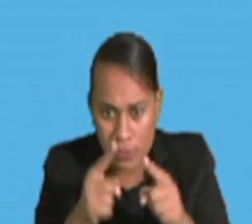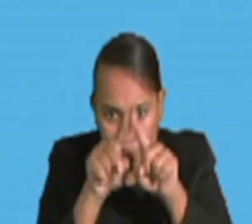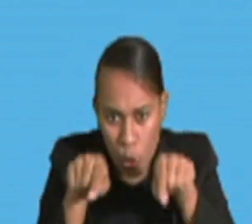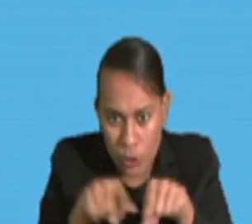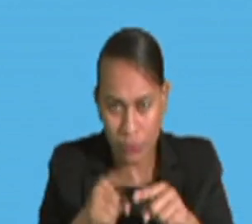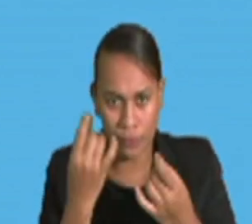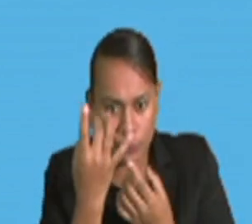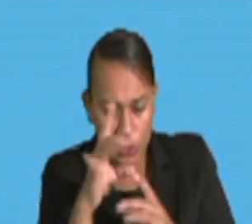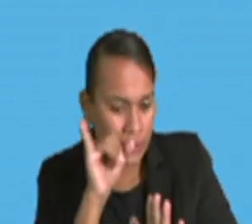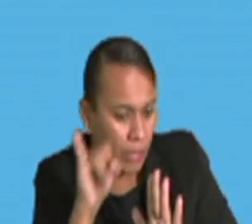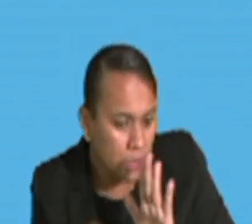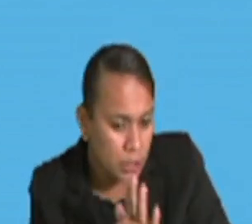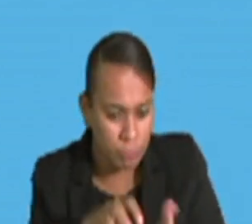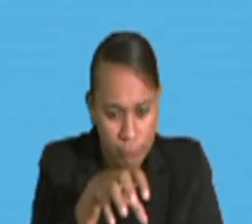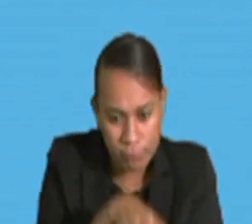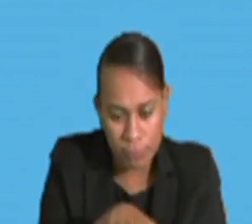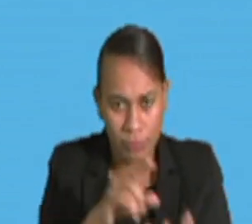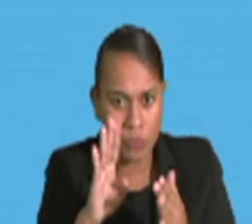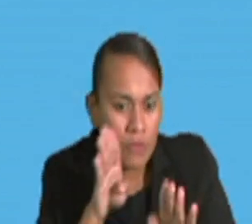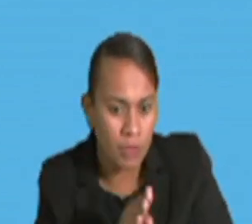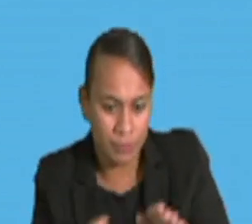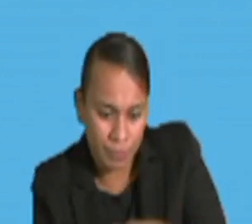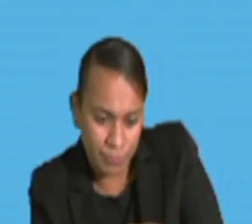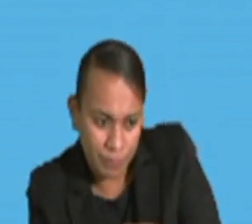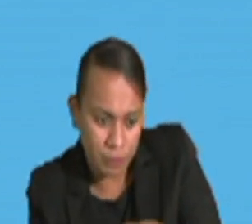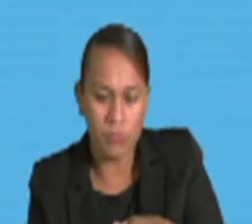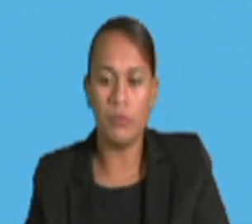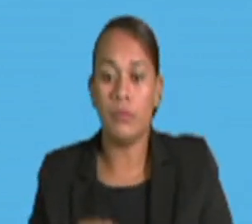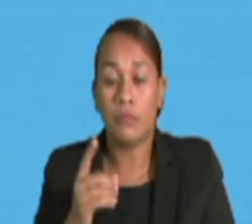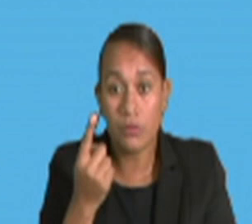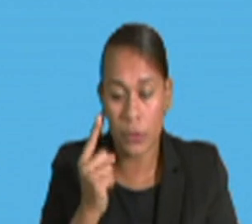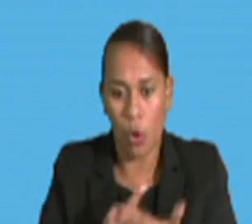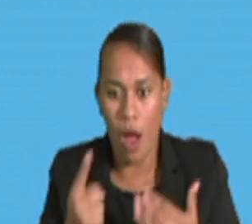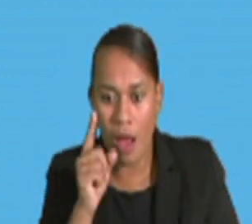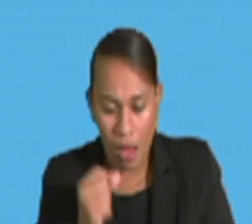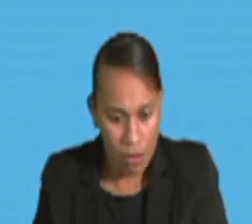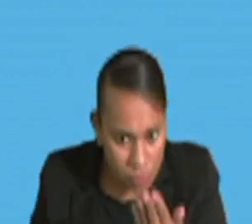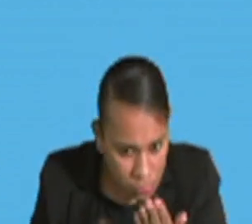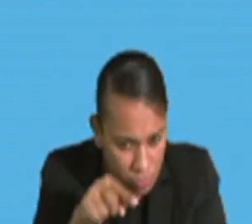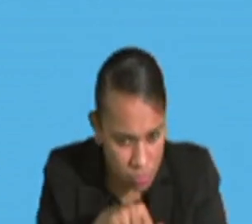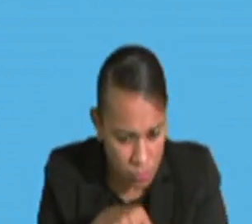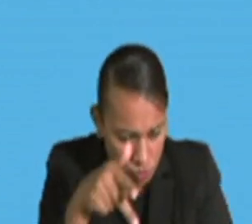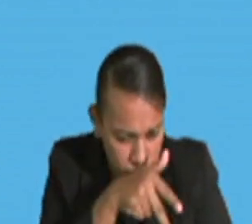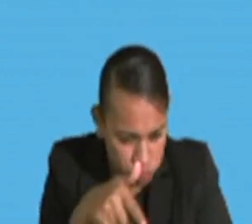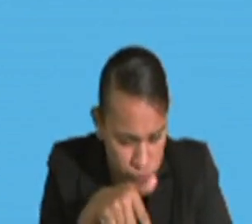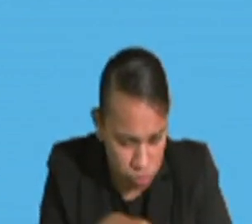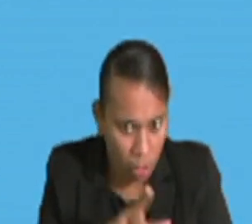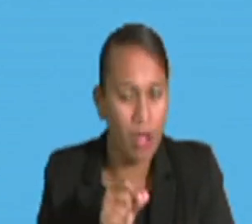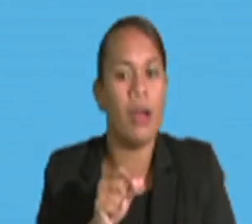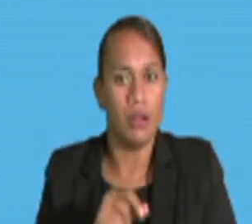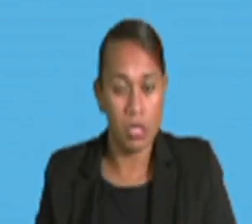information. With the rollout of these passports, Mr. Speaker, Fiji joins the ranks of 54 other